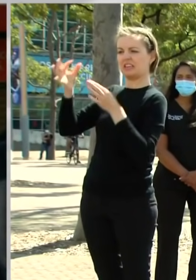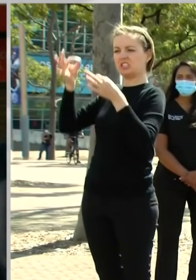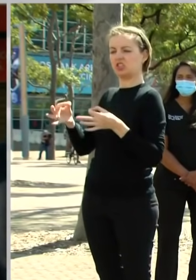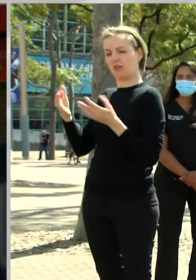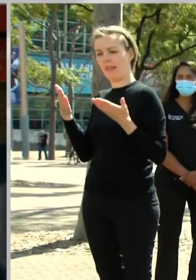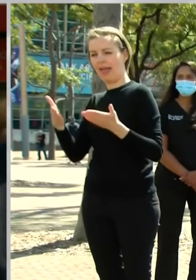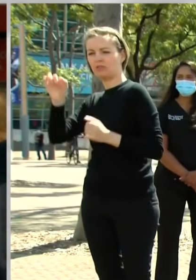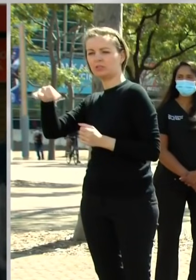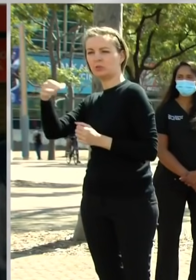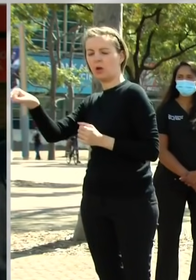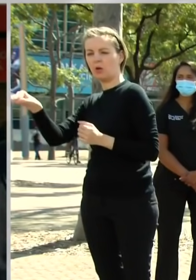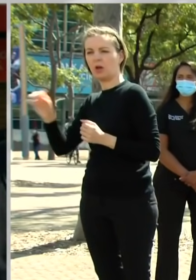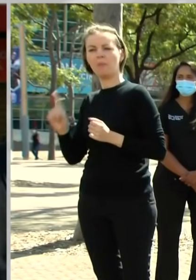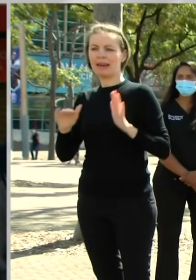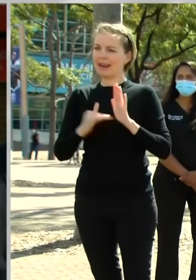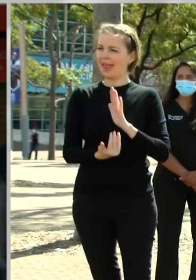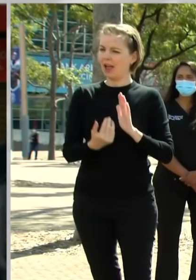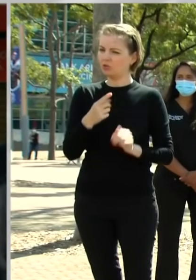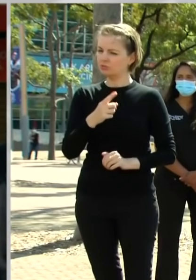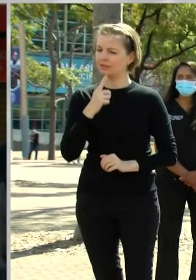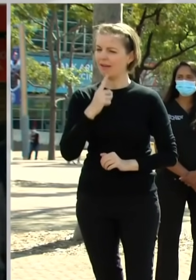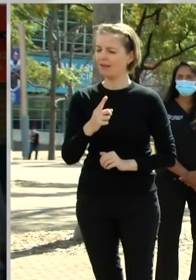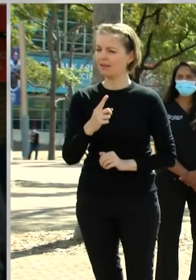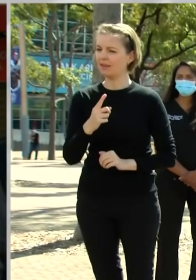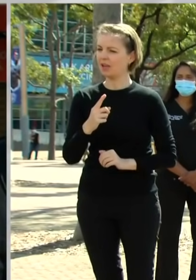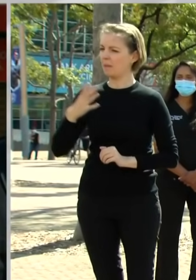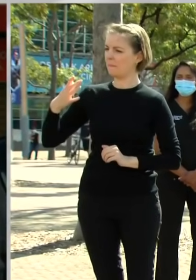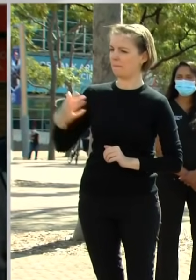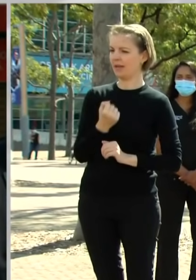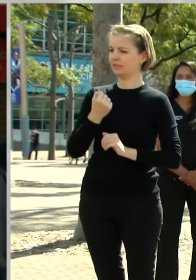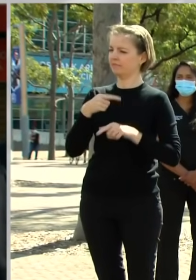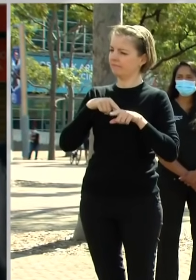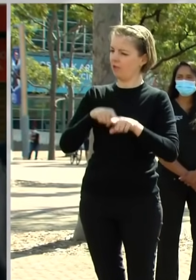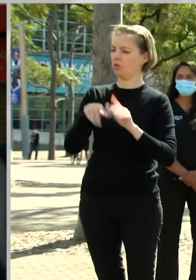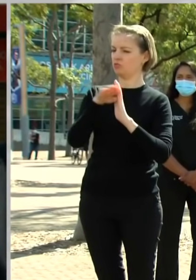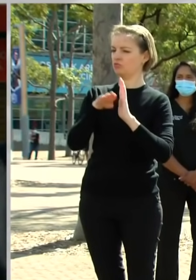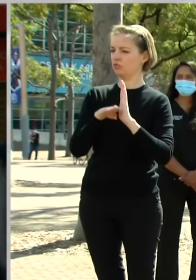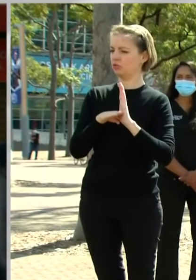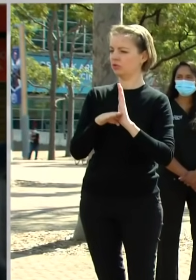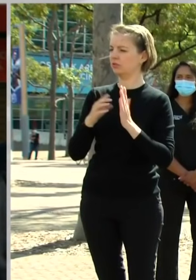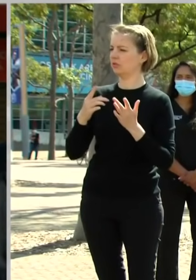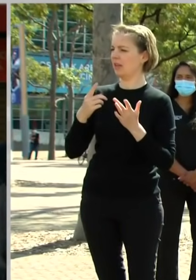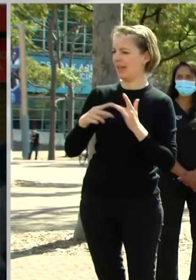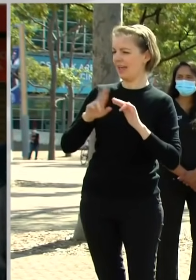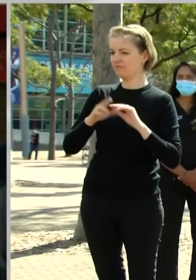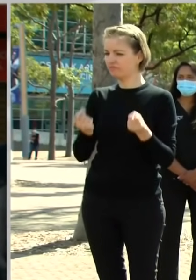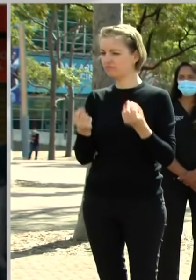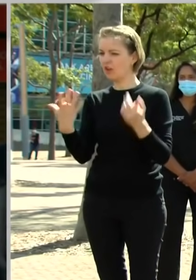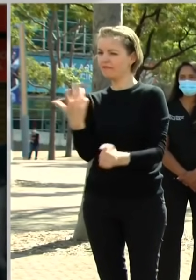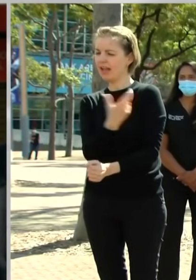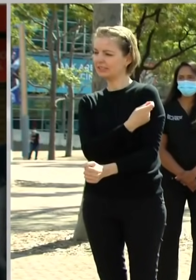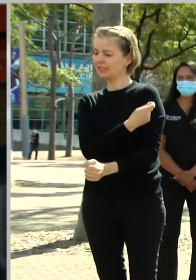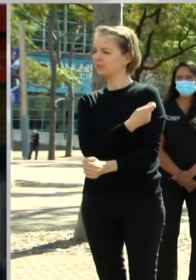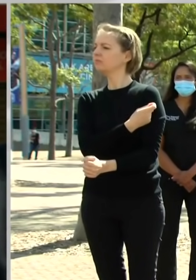clarify that. Can you give us more information on that? And what will happen to restaurants and pubs? And we're seeing more of them who say they don't care, they